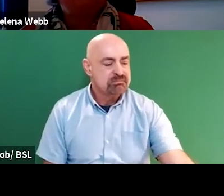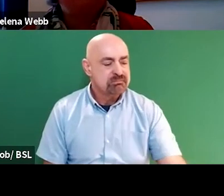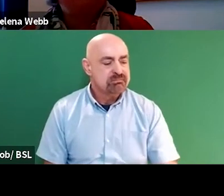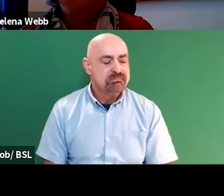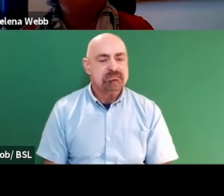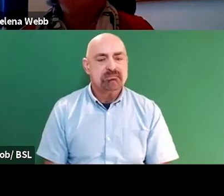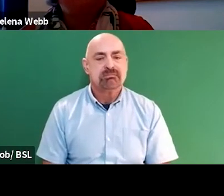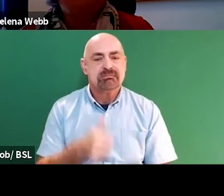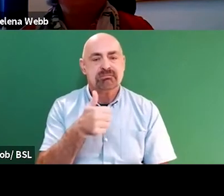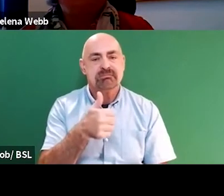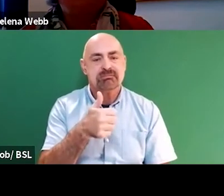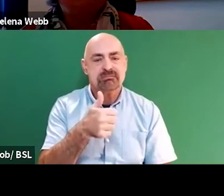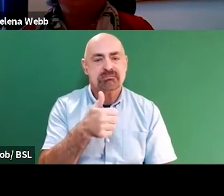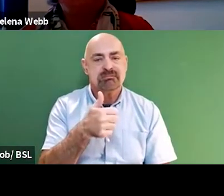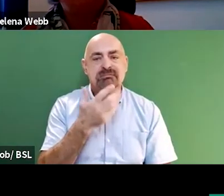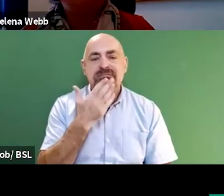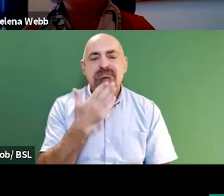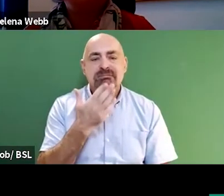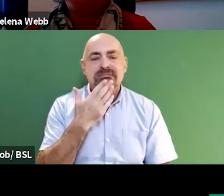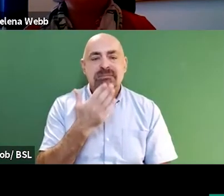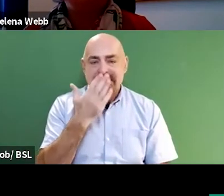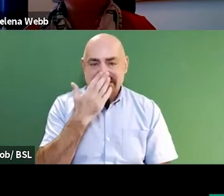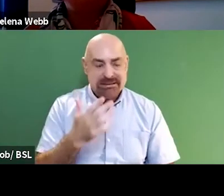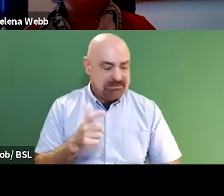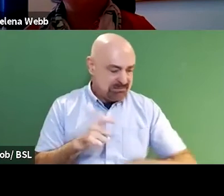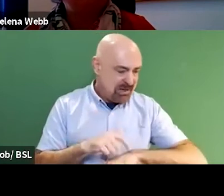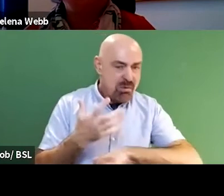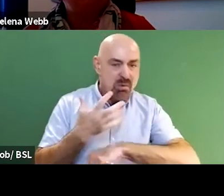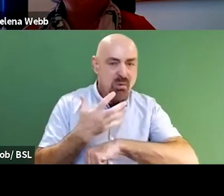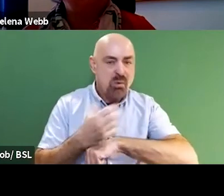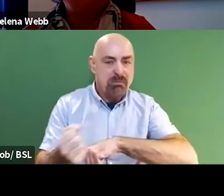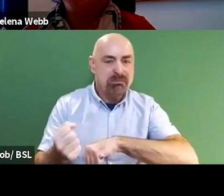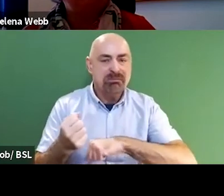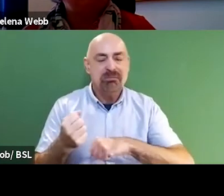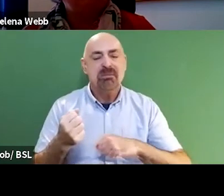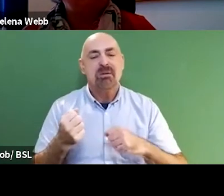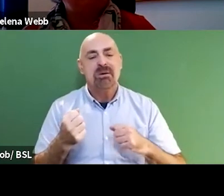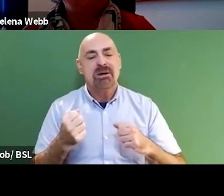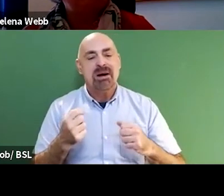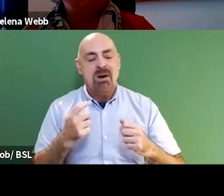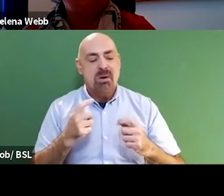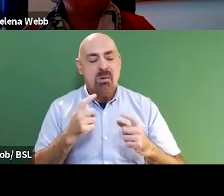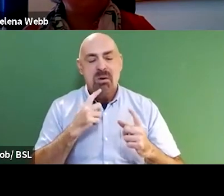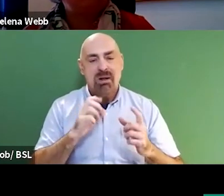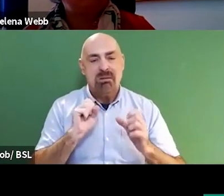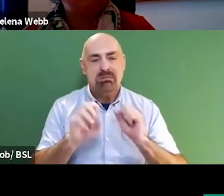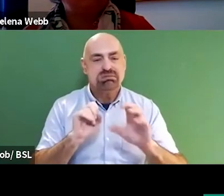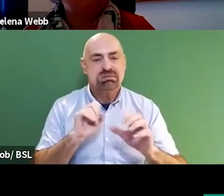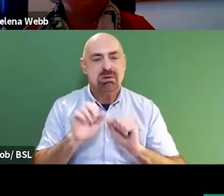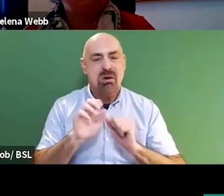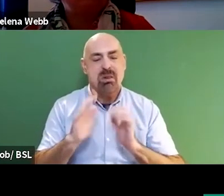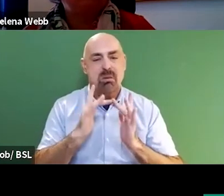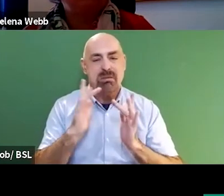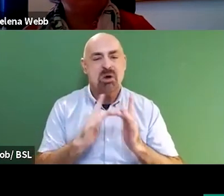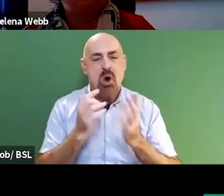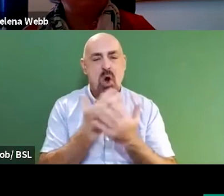Thank you so much. And we're almost out of time. There are so many more questions, but we will sort of collate these and put these on the website. We've had lots of